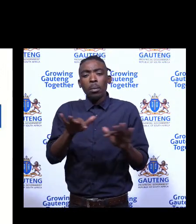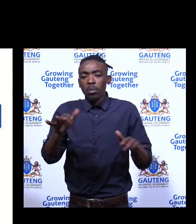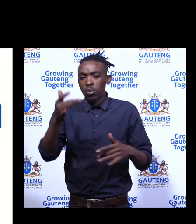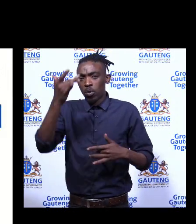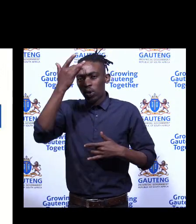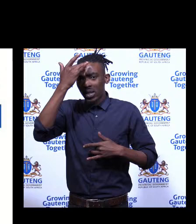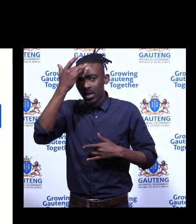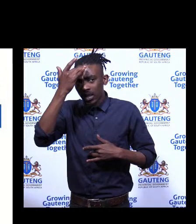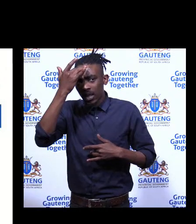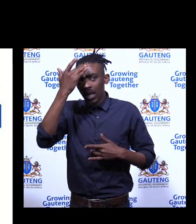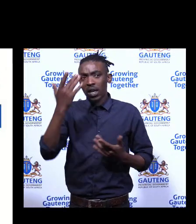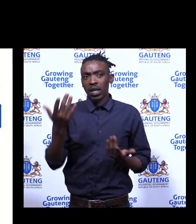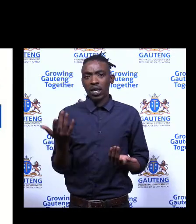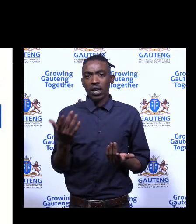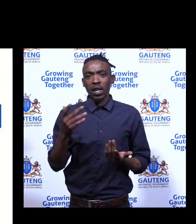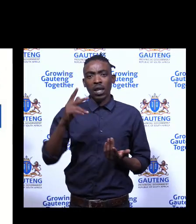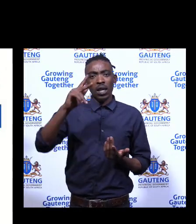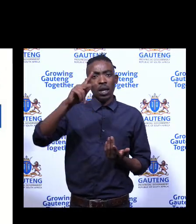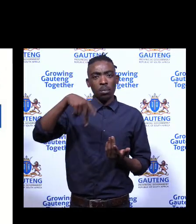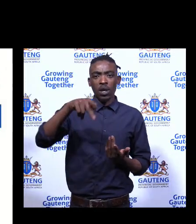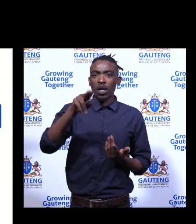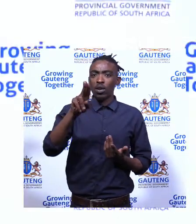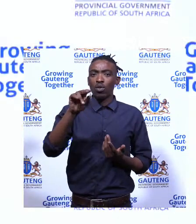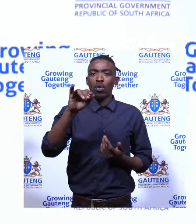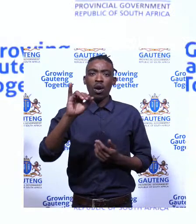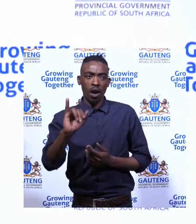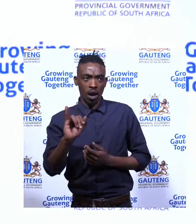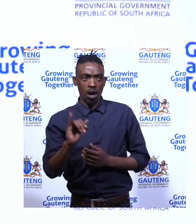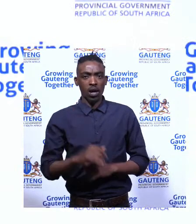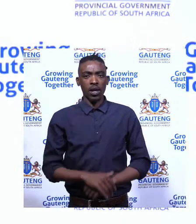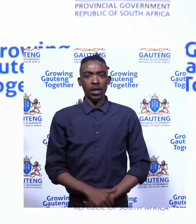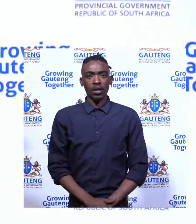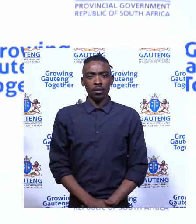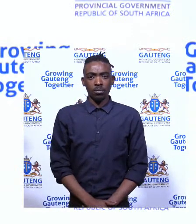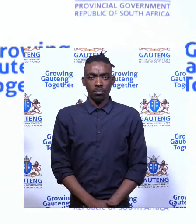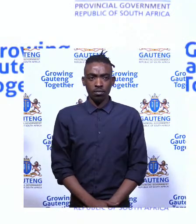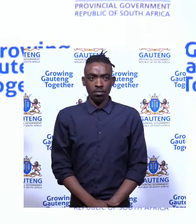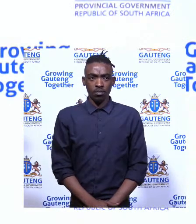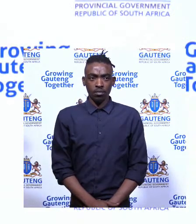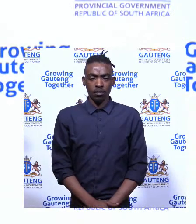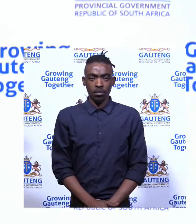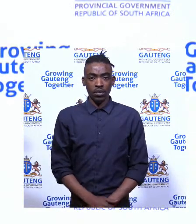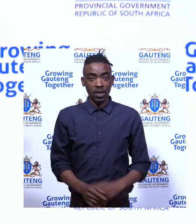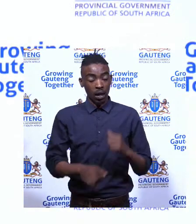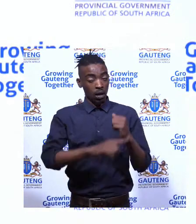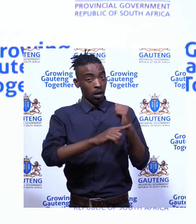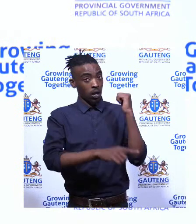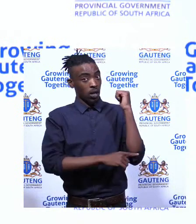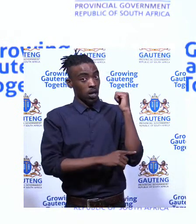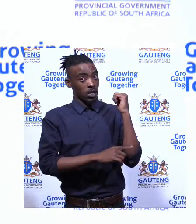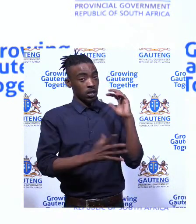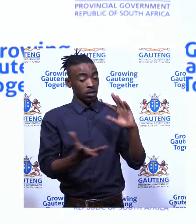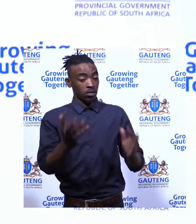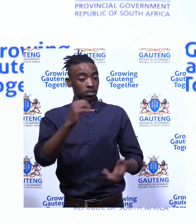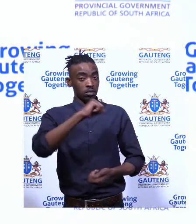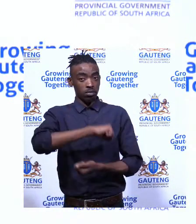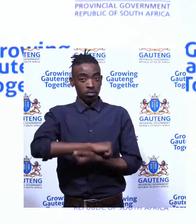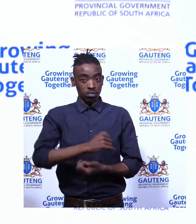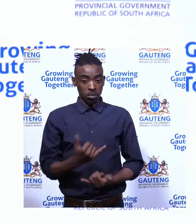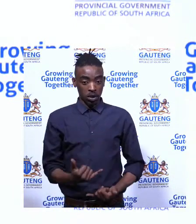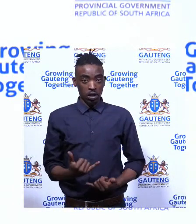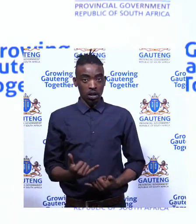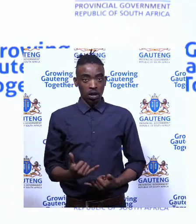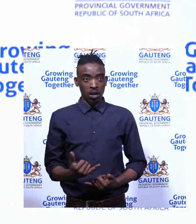PUI, COVID post-patient, and other type of patients. And lastly, I want to end that